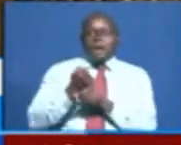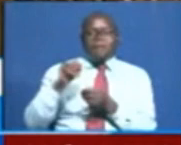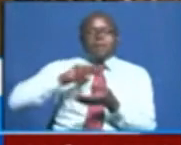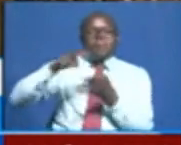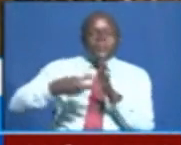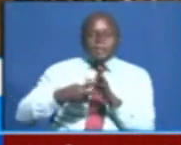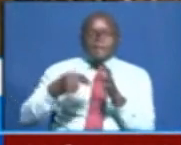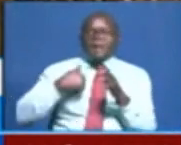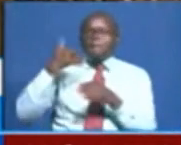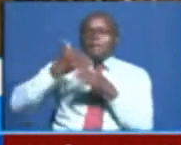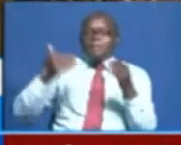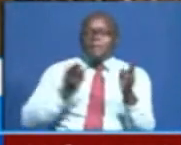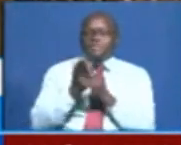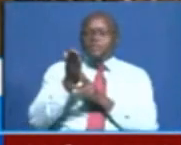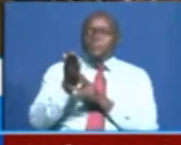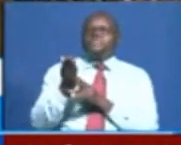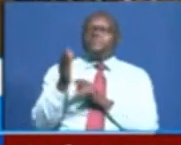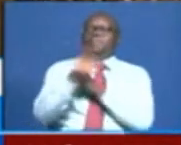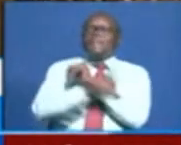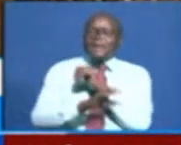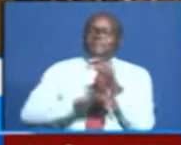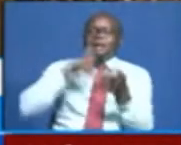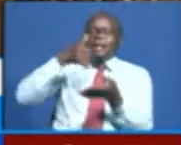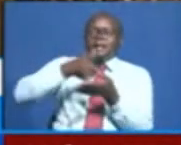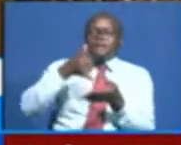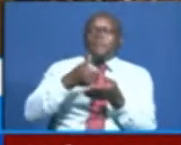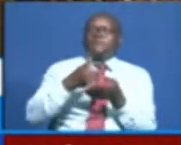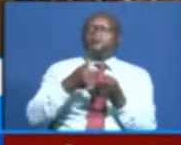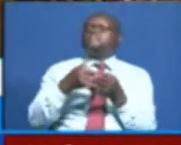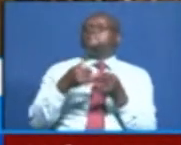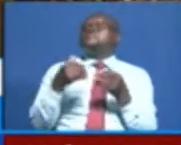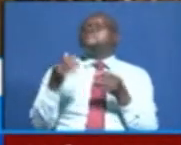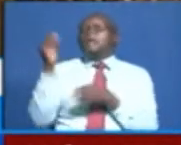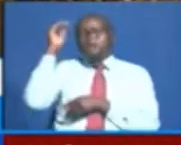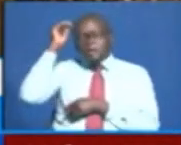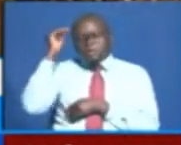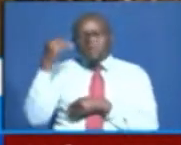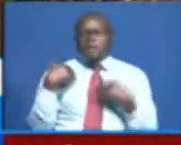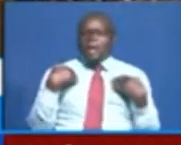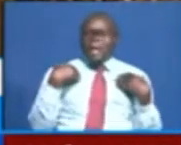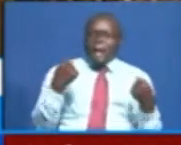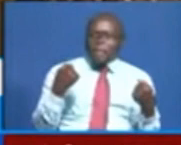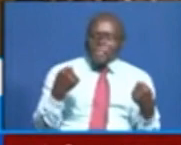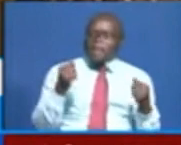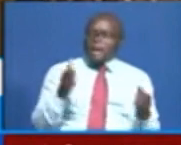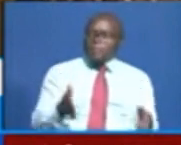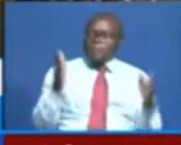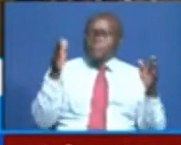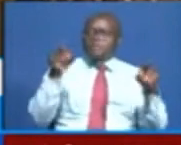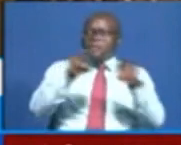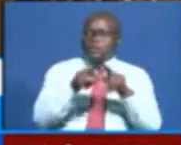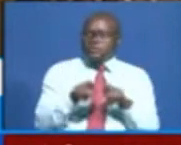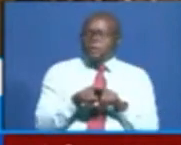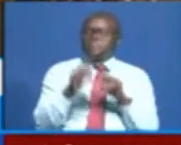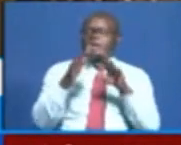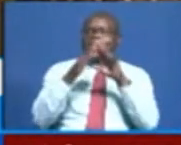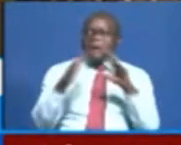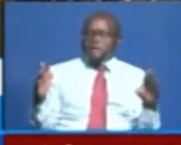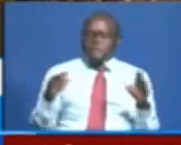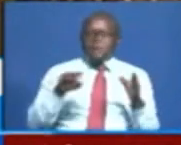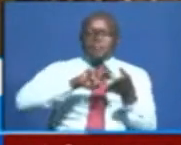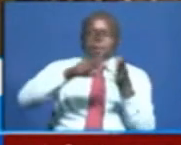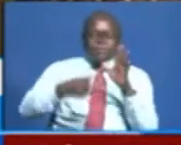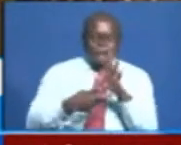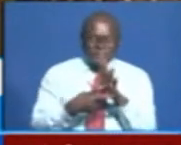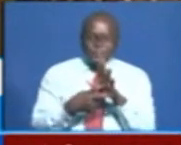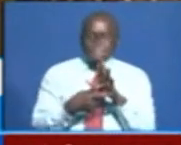been built throughout the country, including roads, educational and healthy facilities, as well as housing projects.